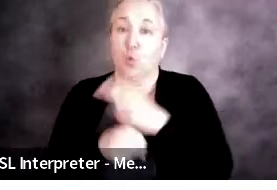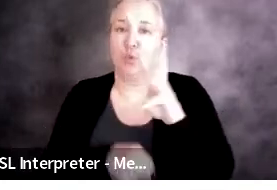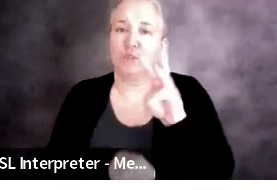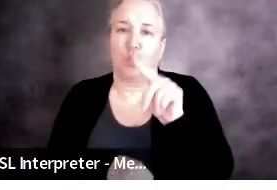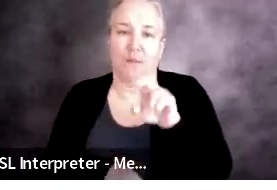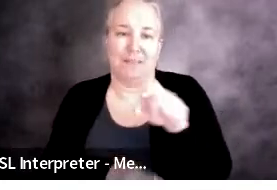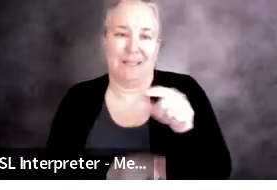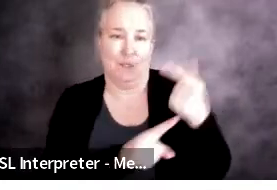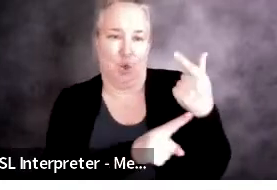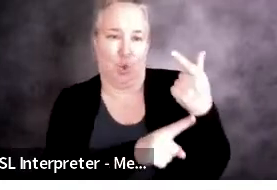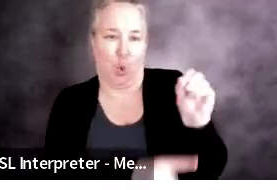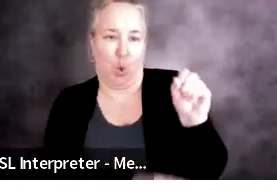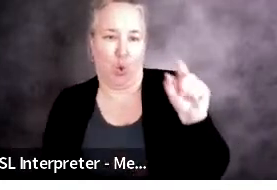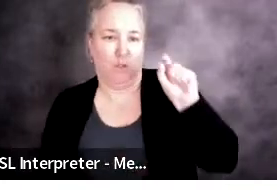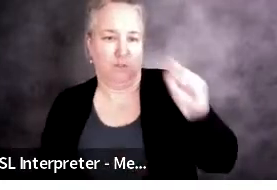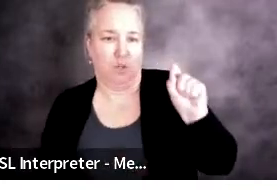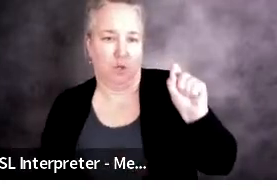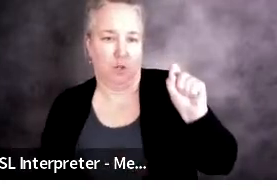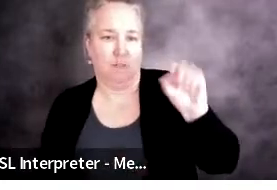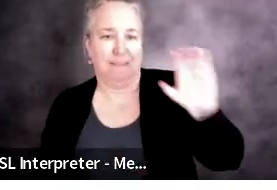is